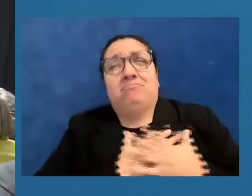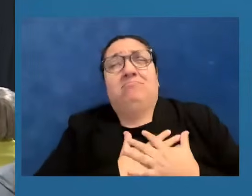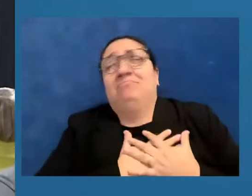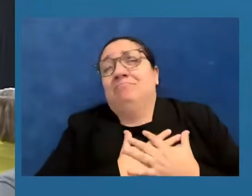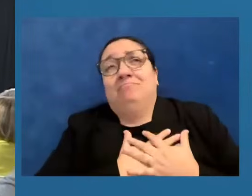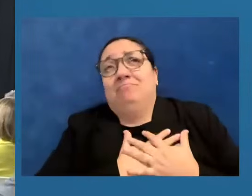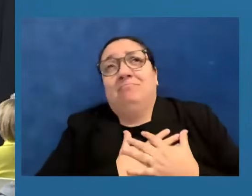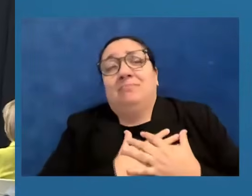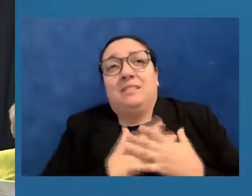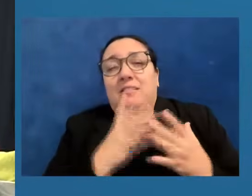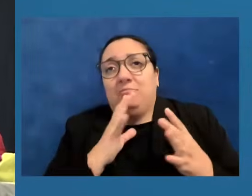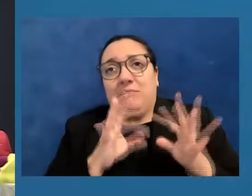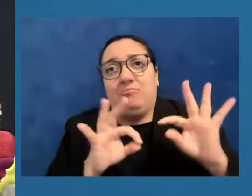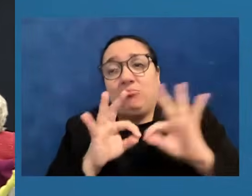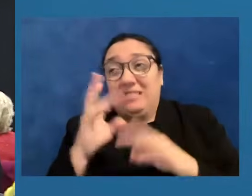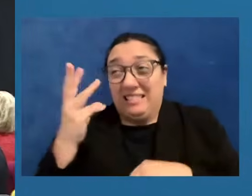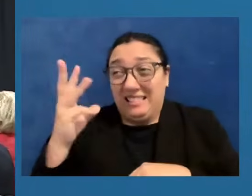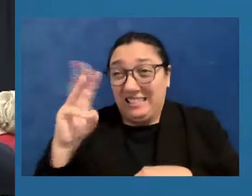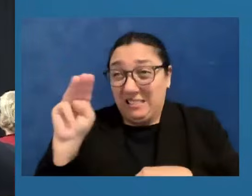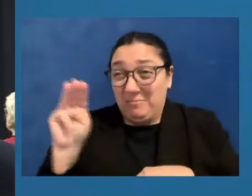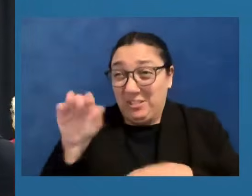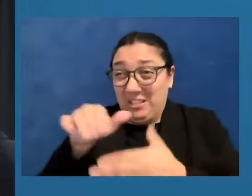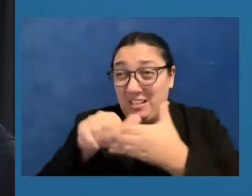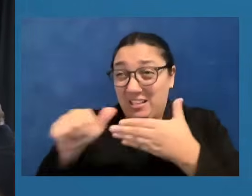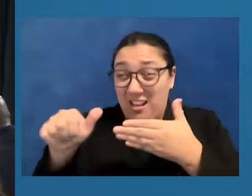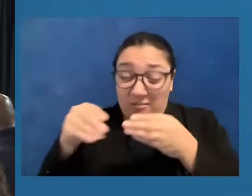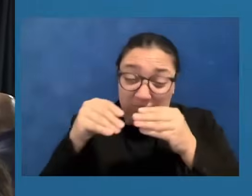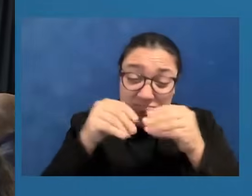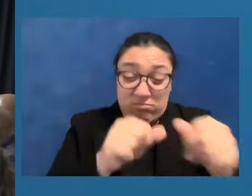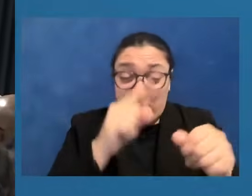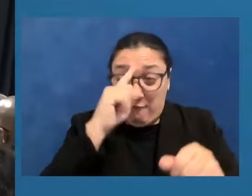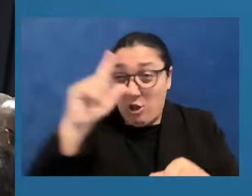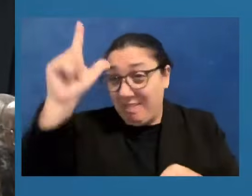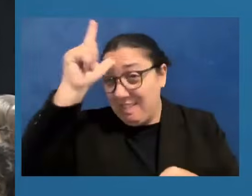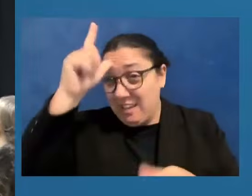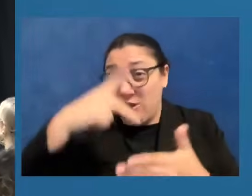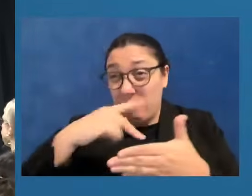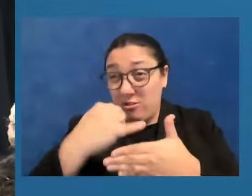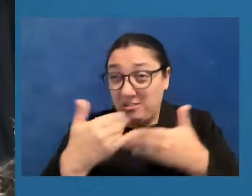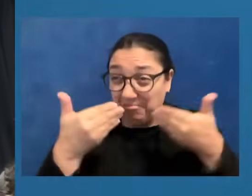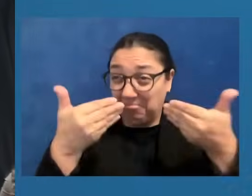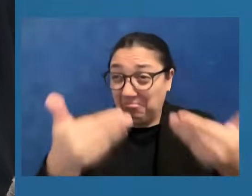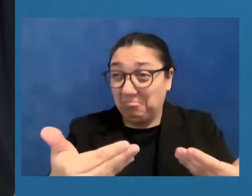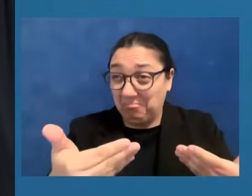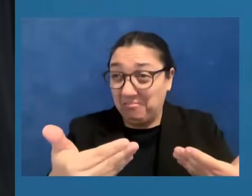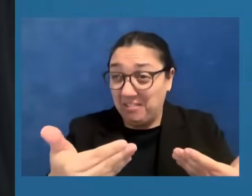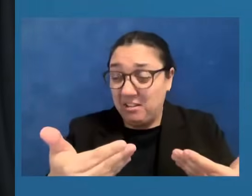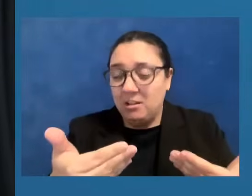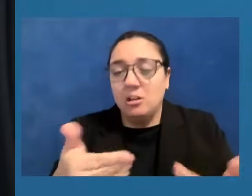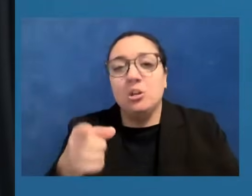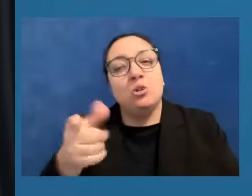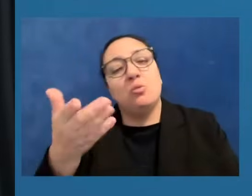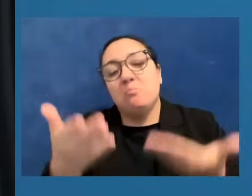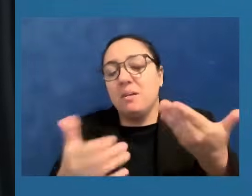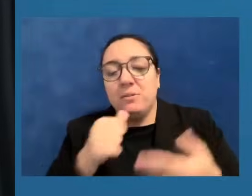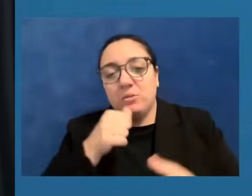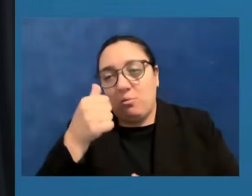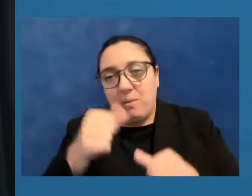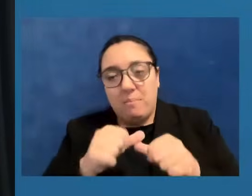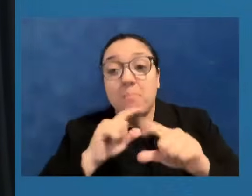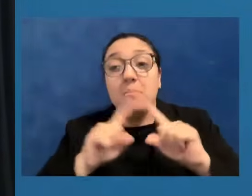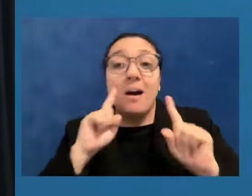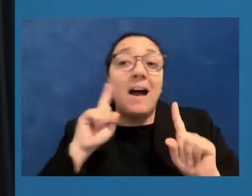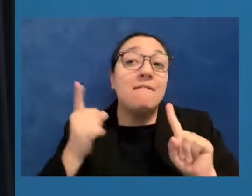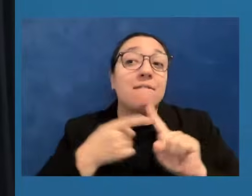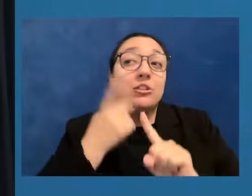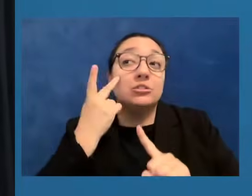critical $16 million that the LINC project needs to move forward. You probably don't remember this, and you shouldn't, but I actually first saw you in